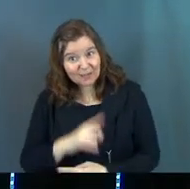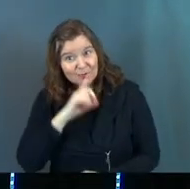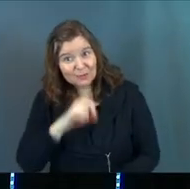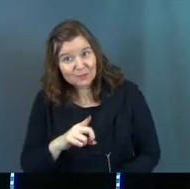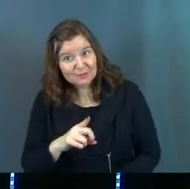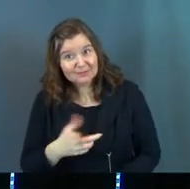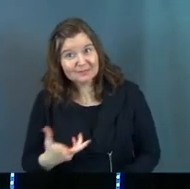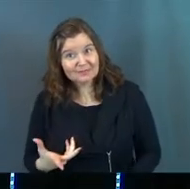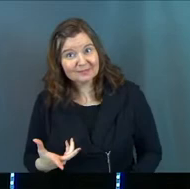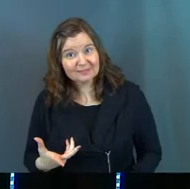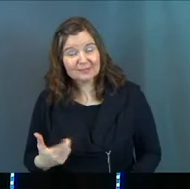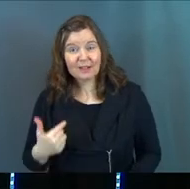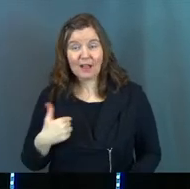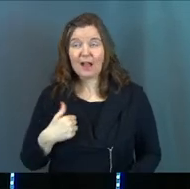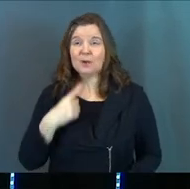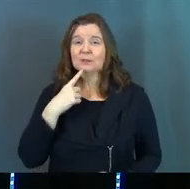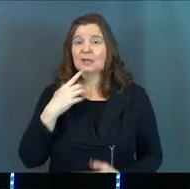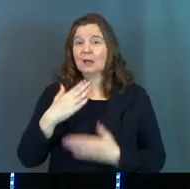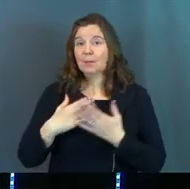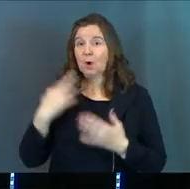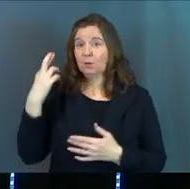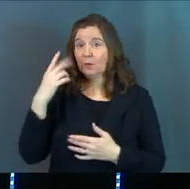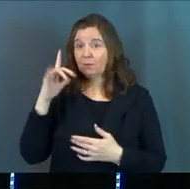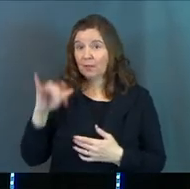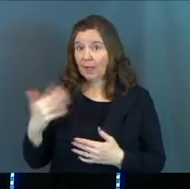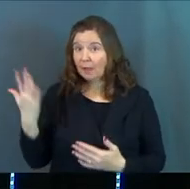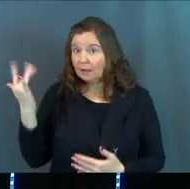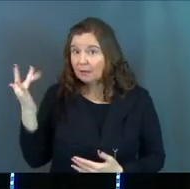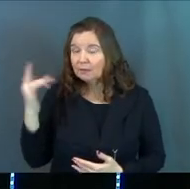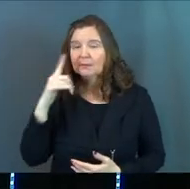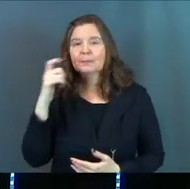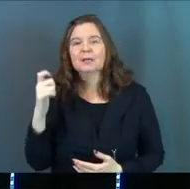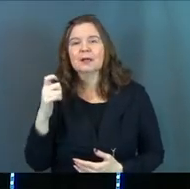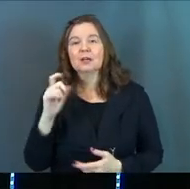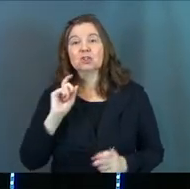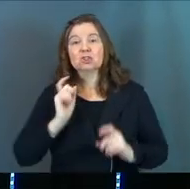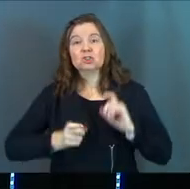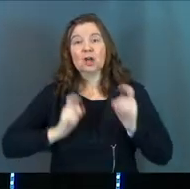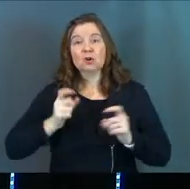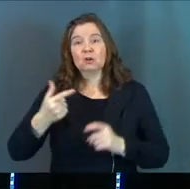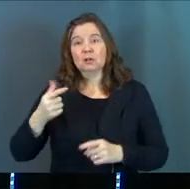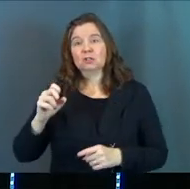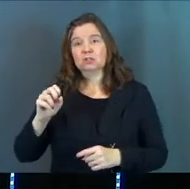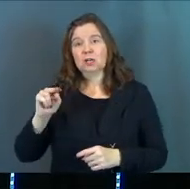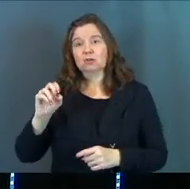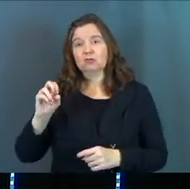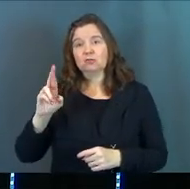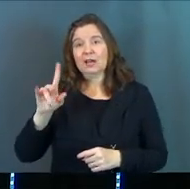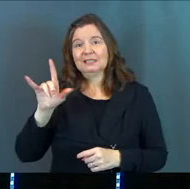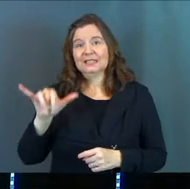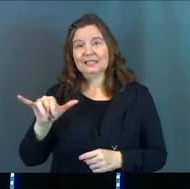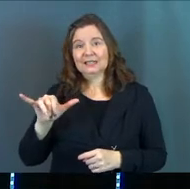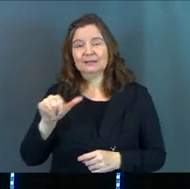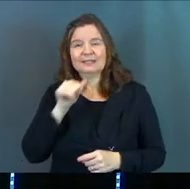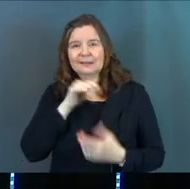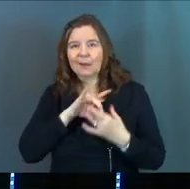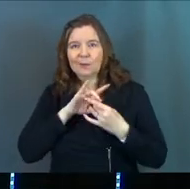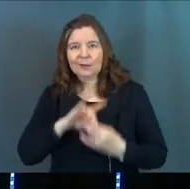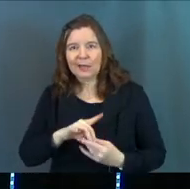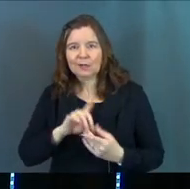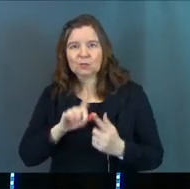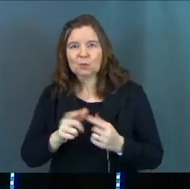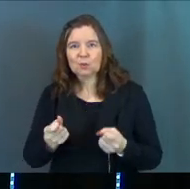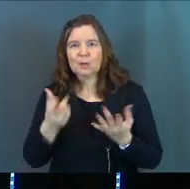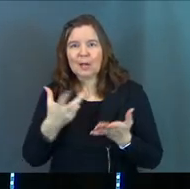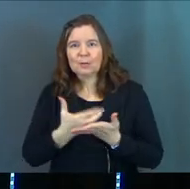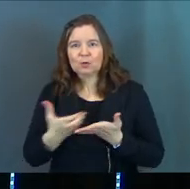true? I would say part of the reason for that is because generosity doesn't have anything to do